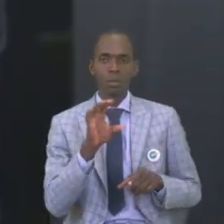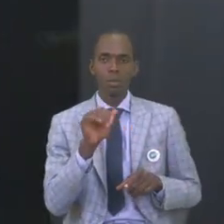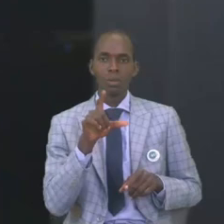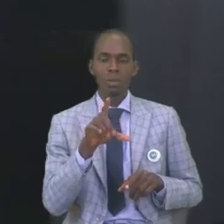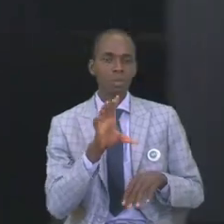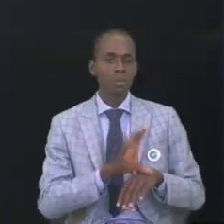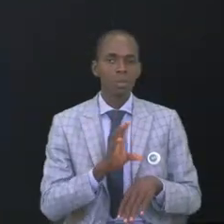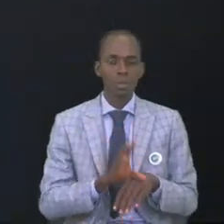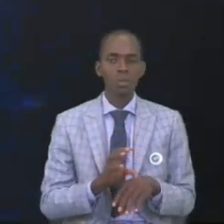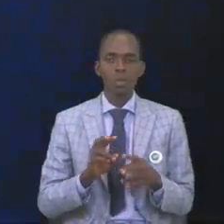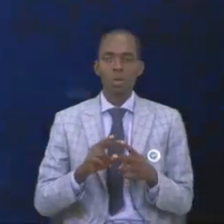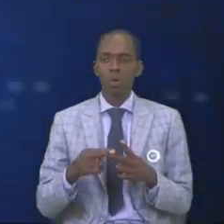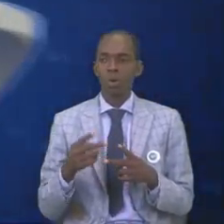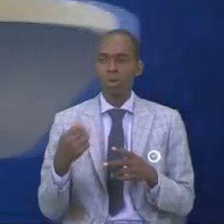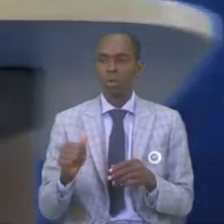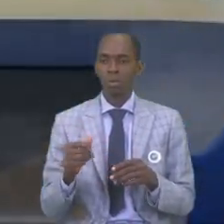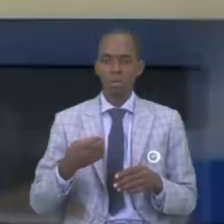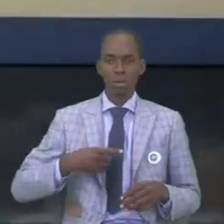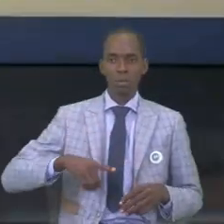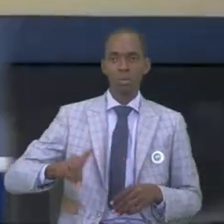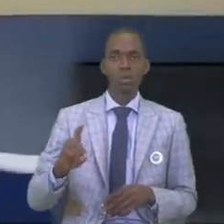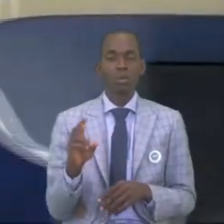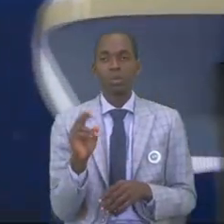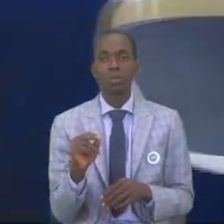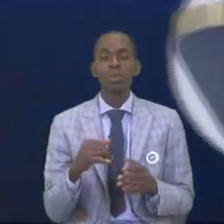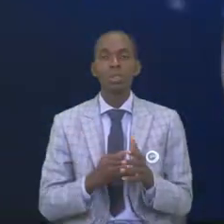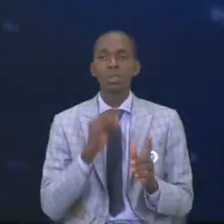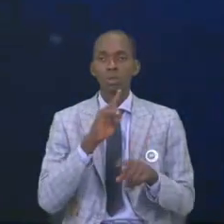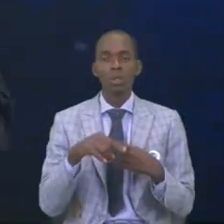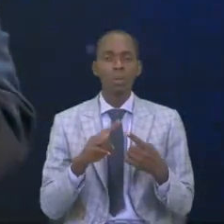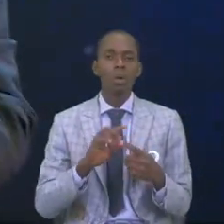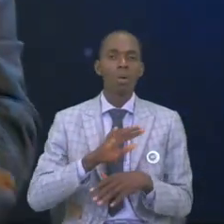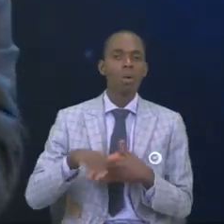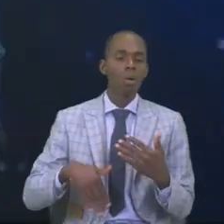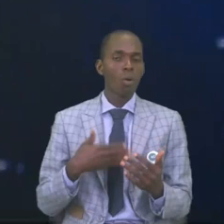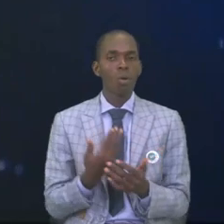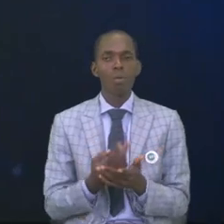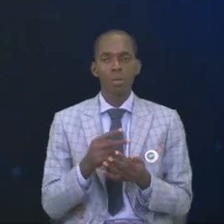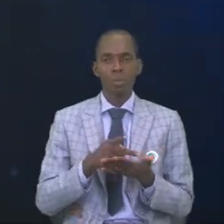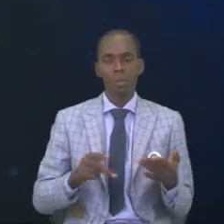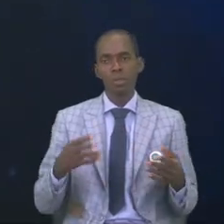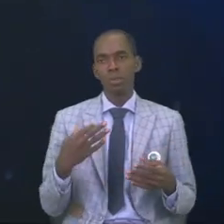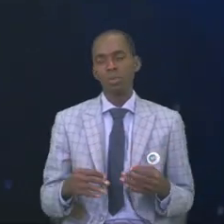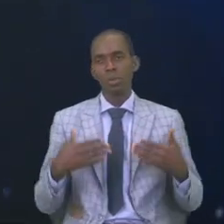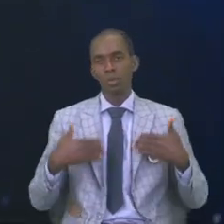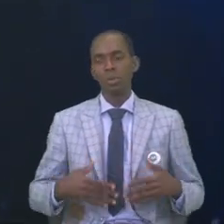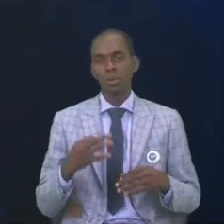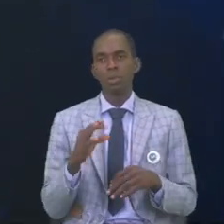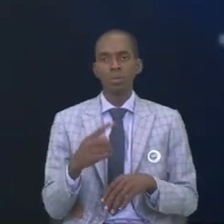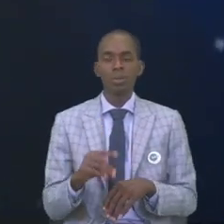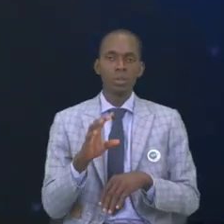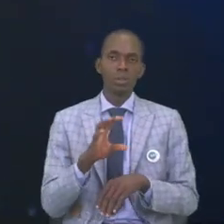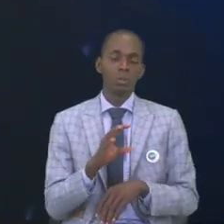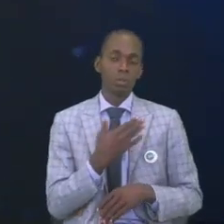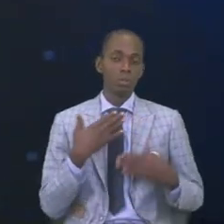the branches of the church, the body of Christ. And we're talking about the foundation of that church, of